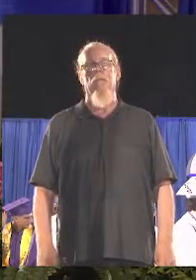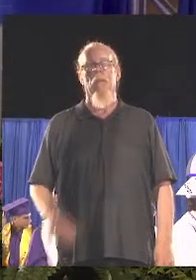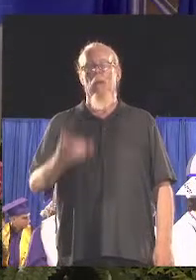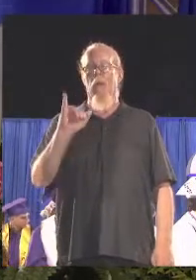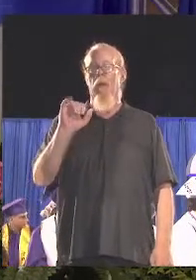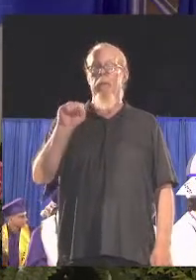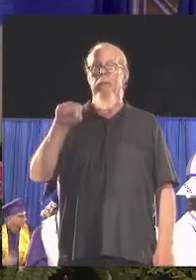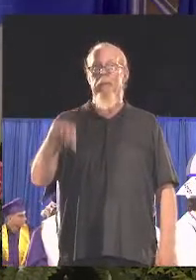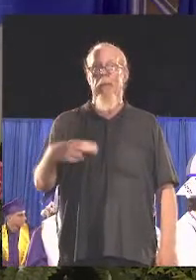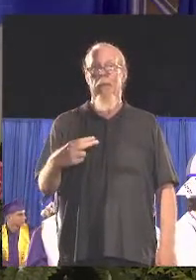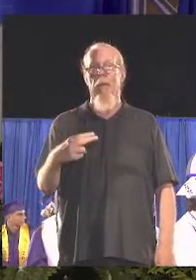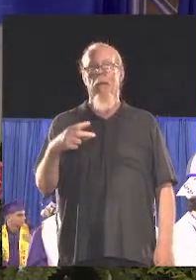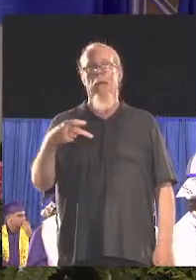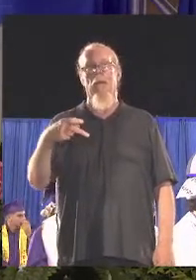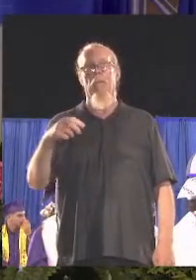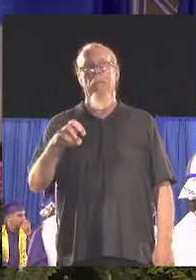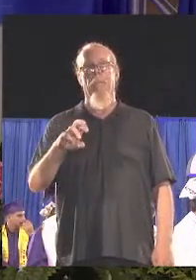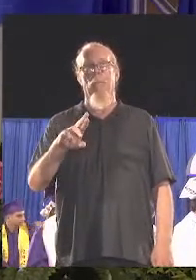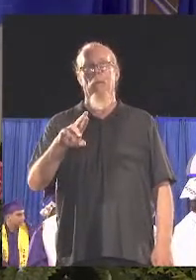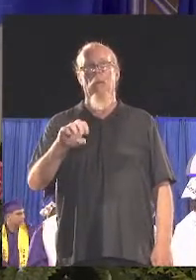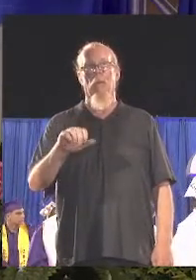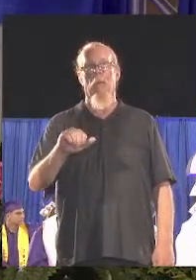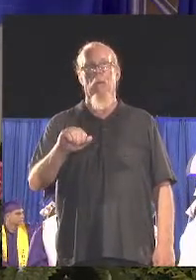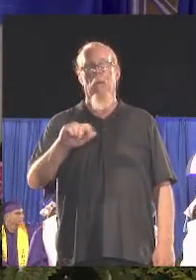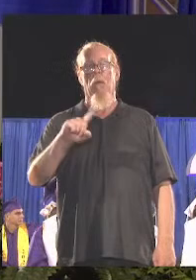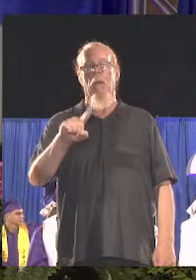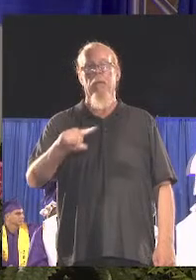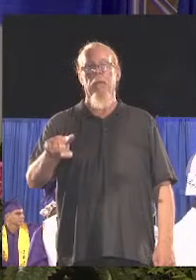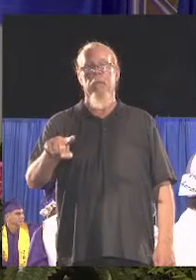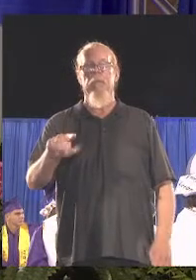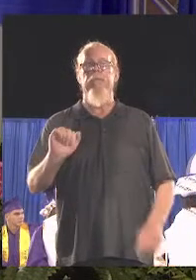Isaiah R. Perales, Palo Alto College.